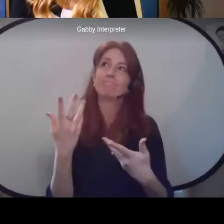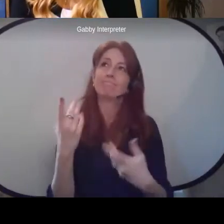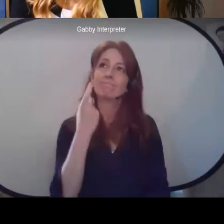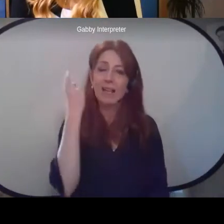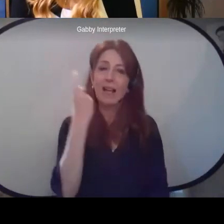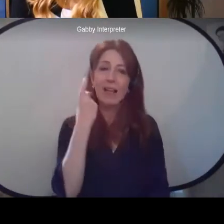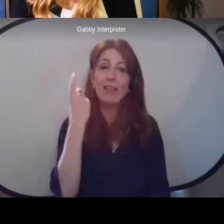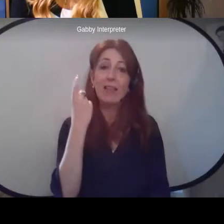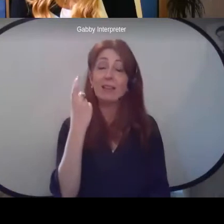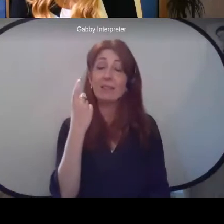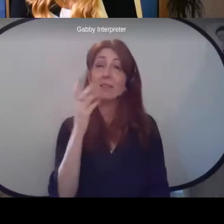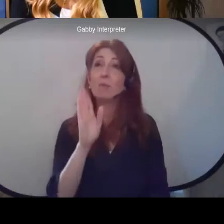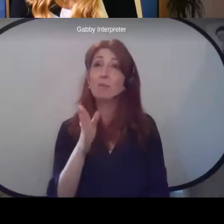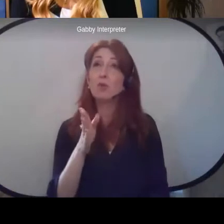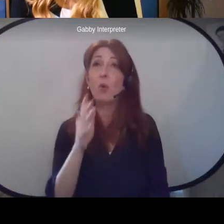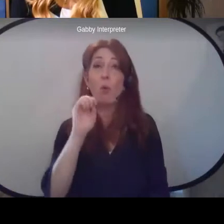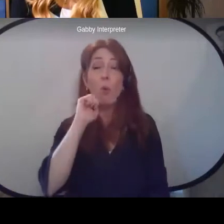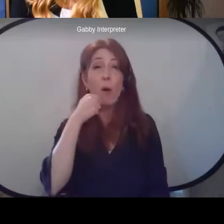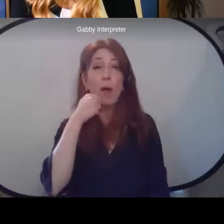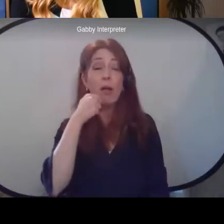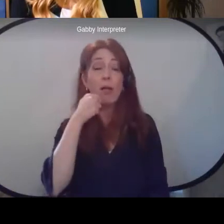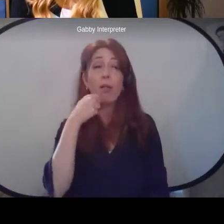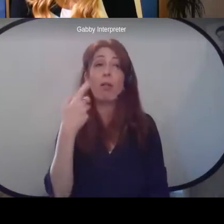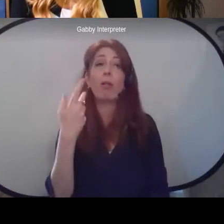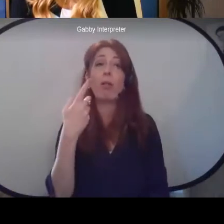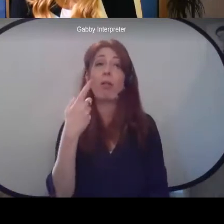sure there are still going to be people that are